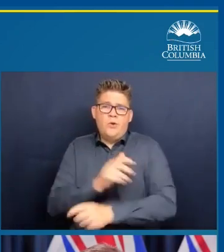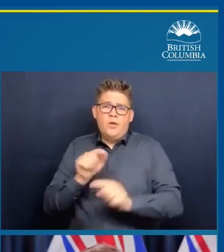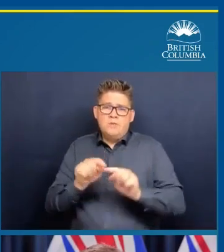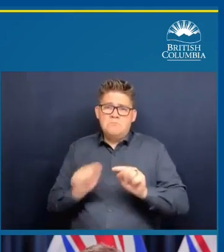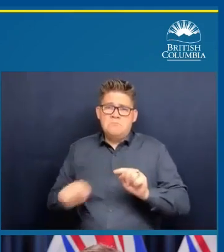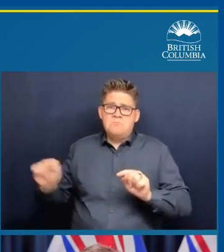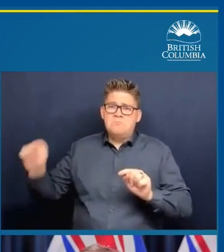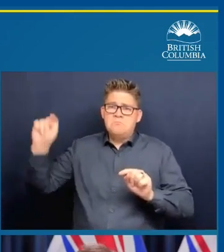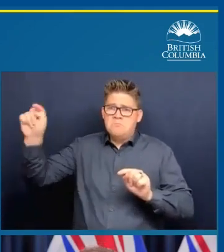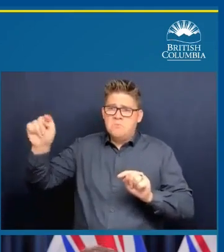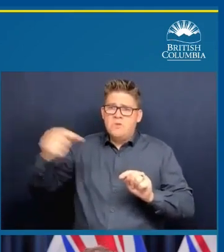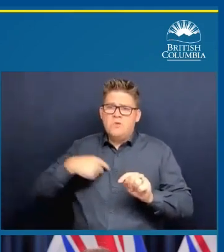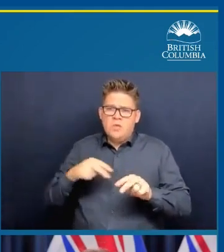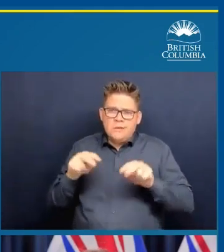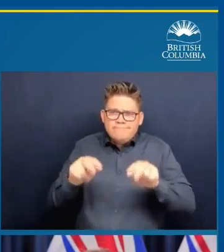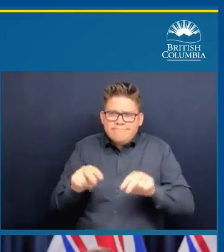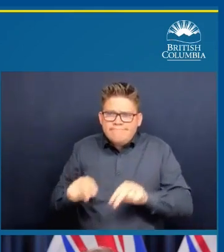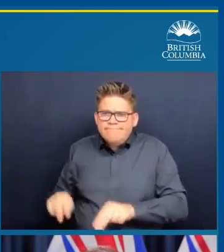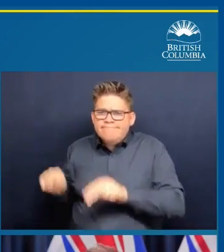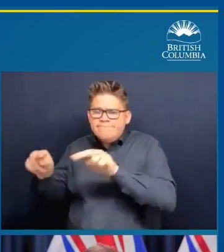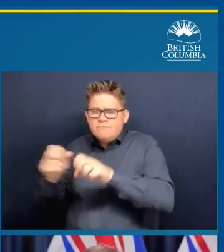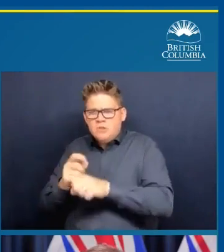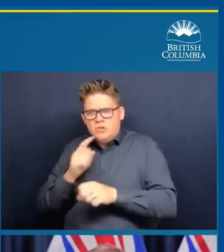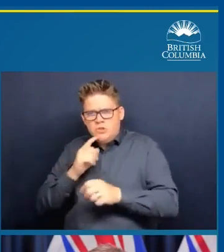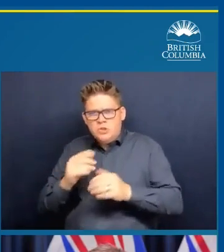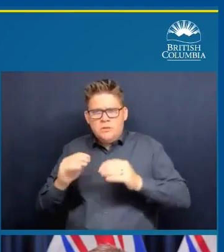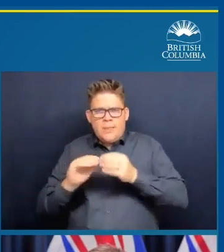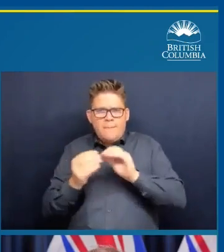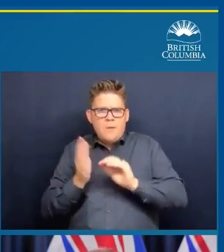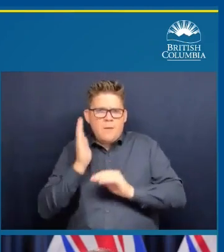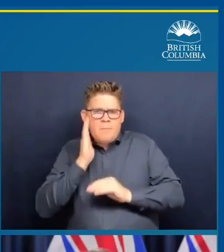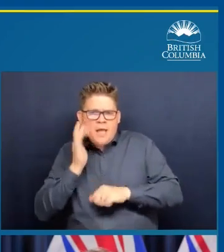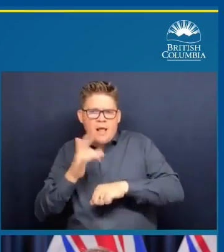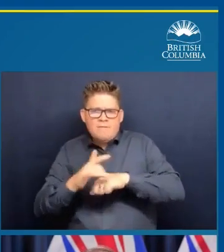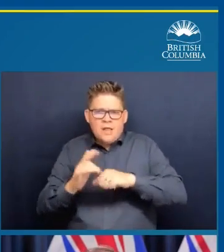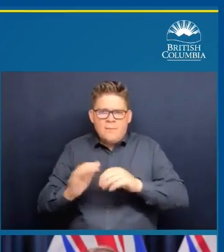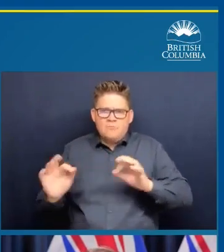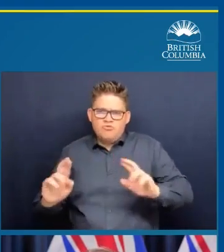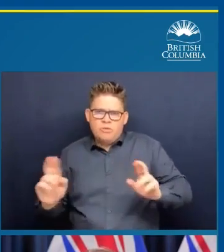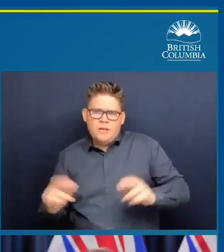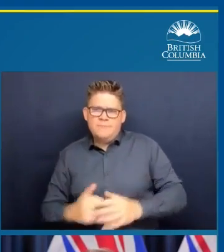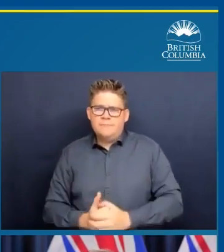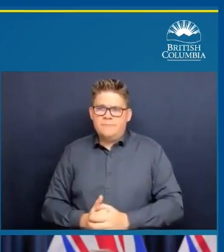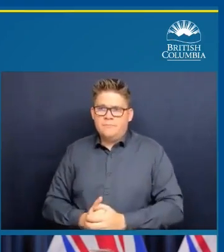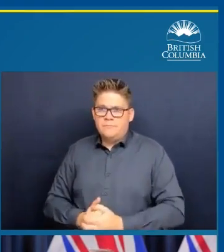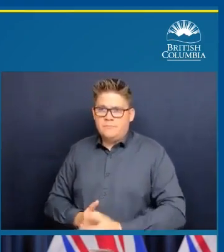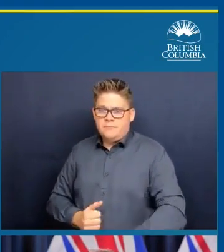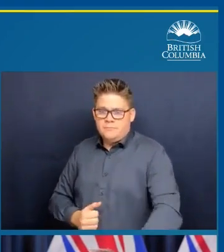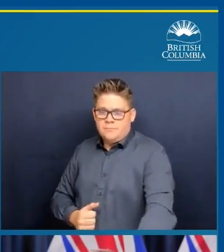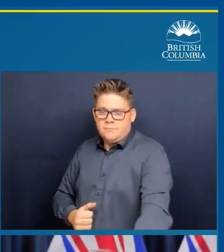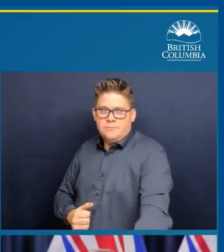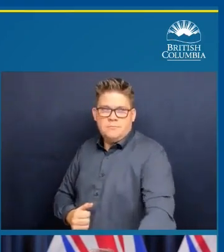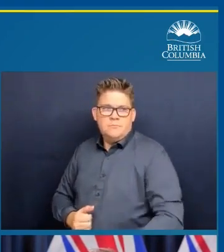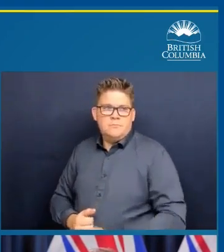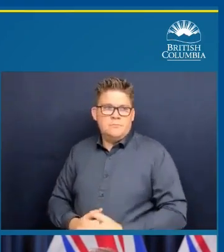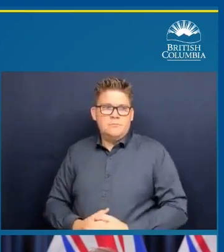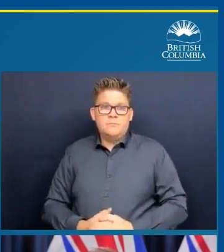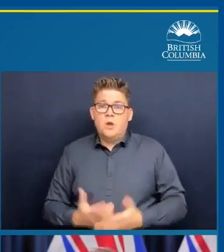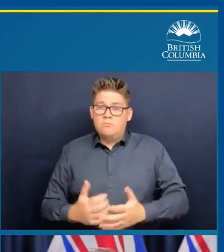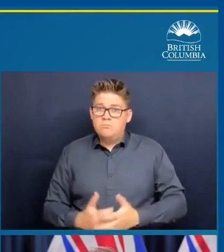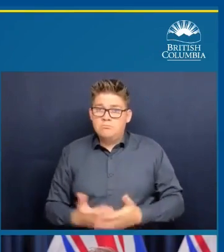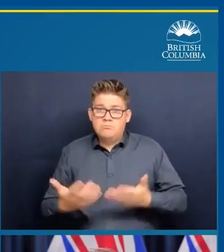those. And the next slide, I think. That's it. Yep. Just to say finally that,